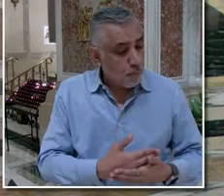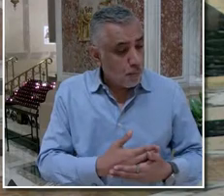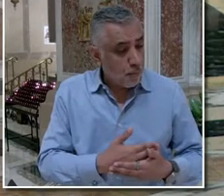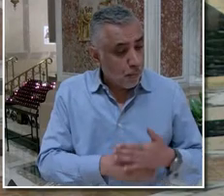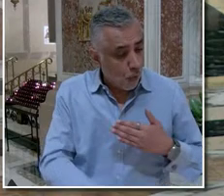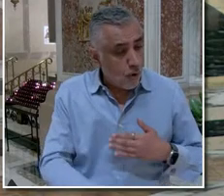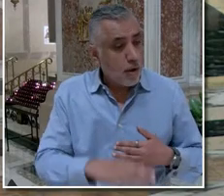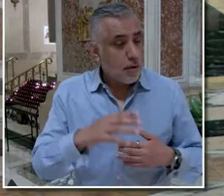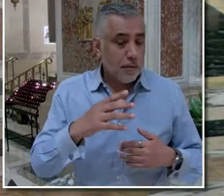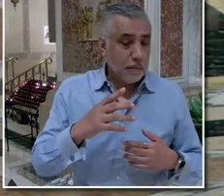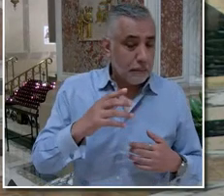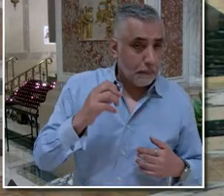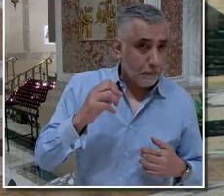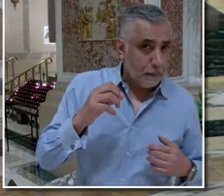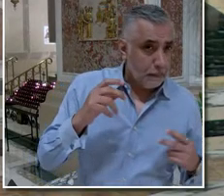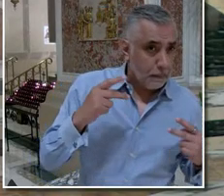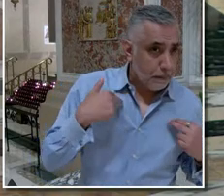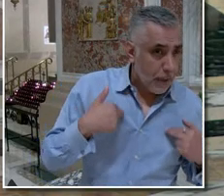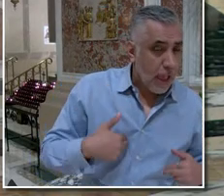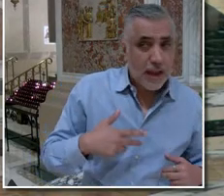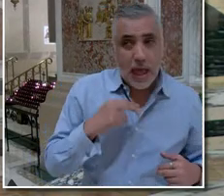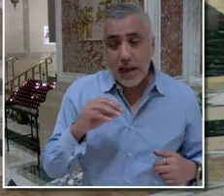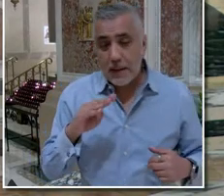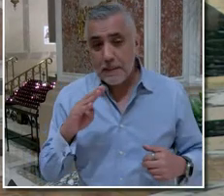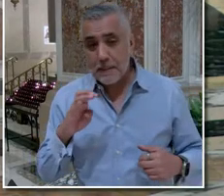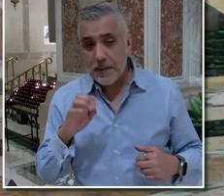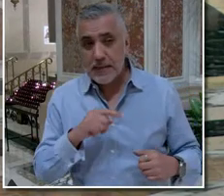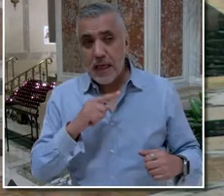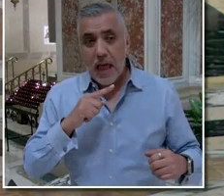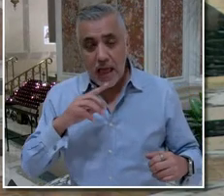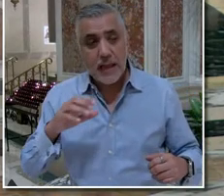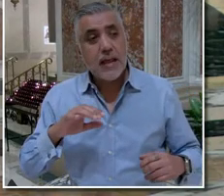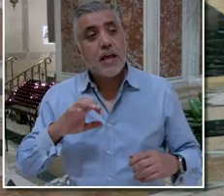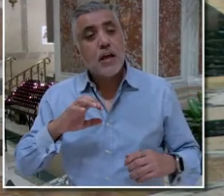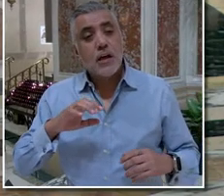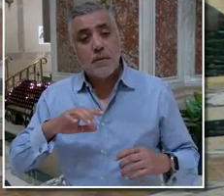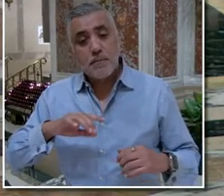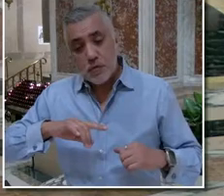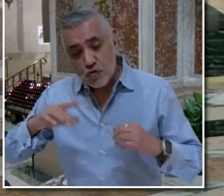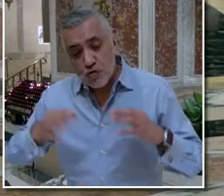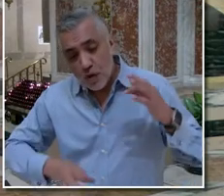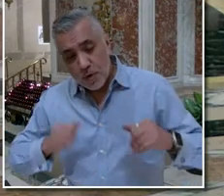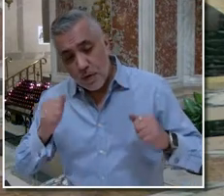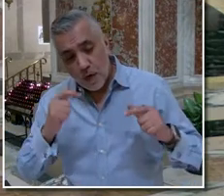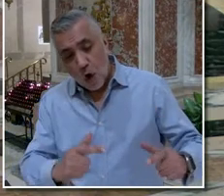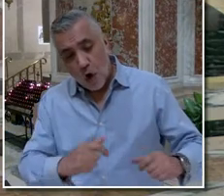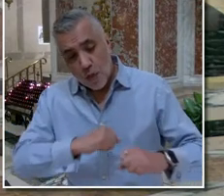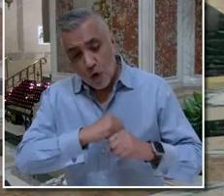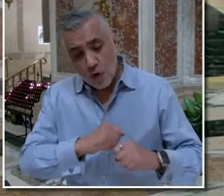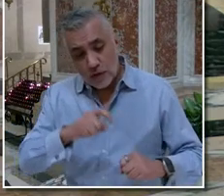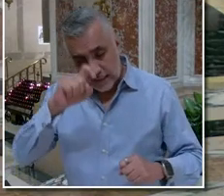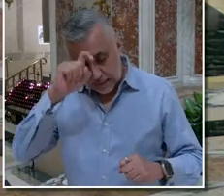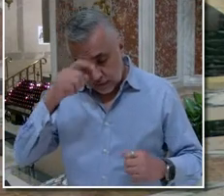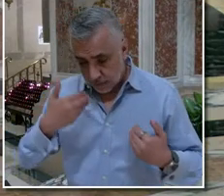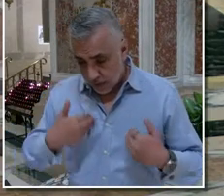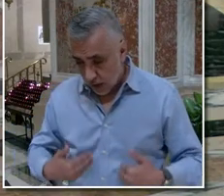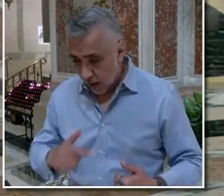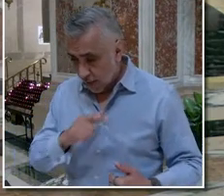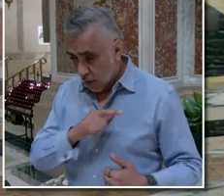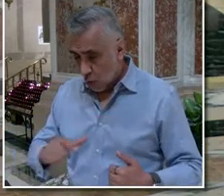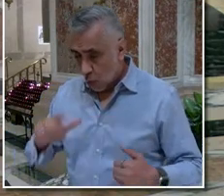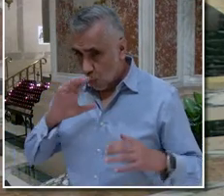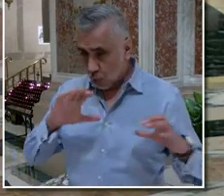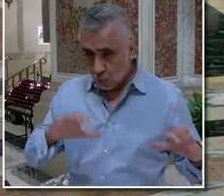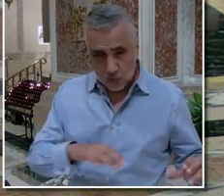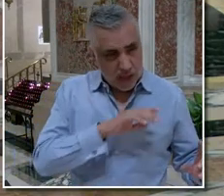and beast, and executing judgment on all the gods of Egypt, I, the Lord. But